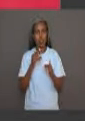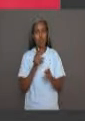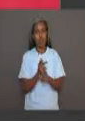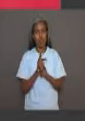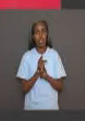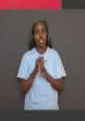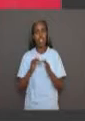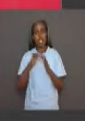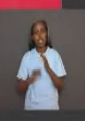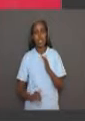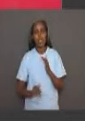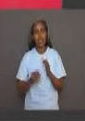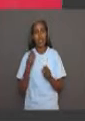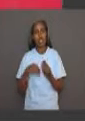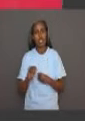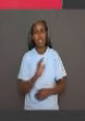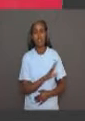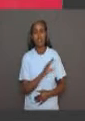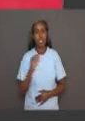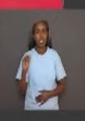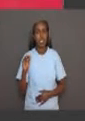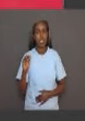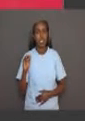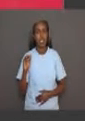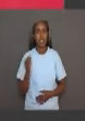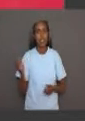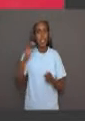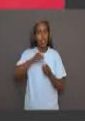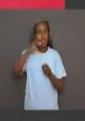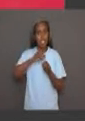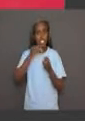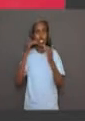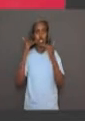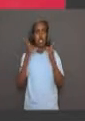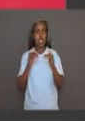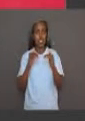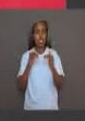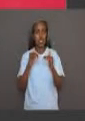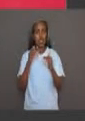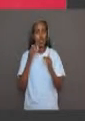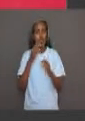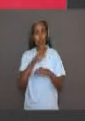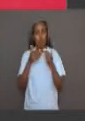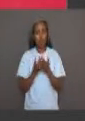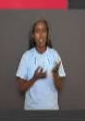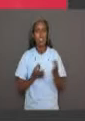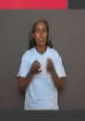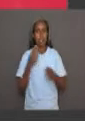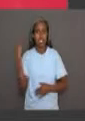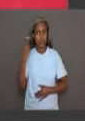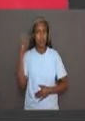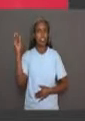discounts in sales, and inflation rates are all expressed